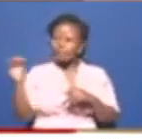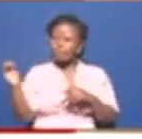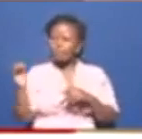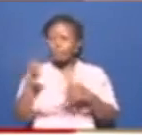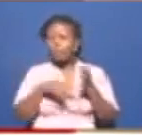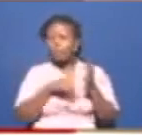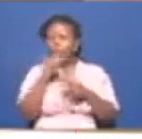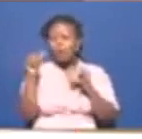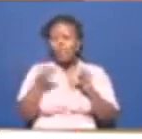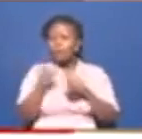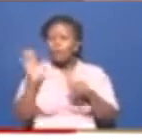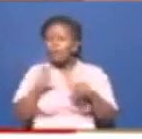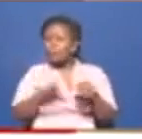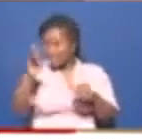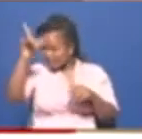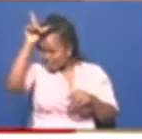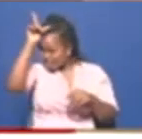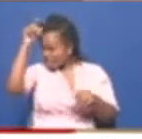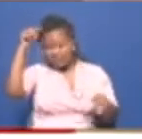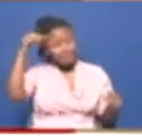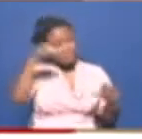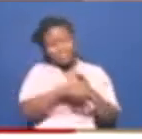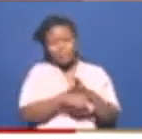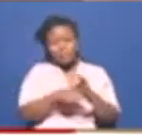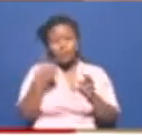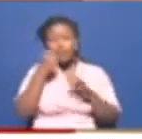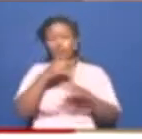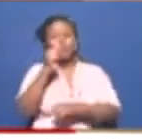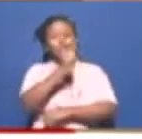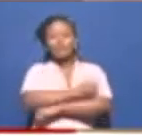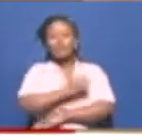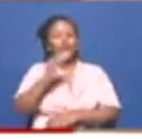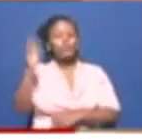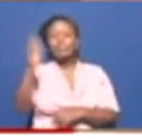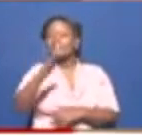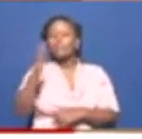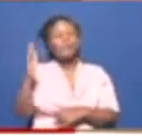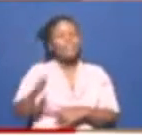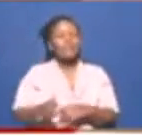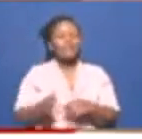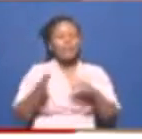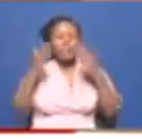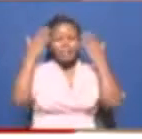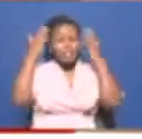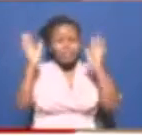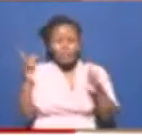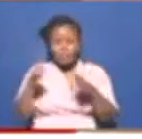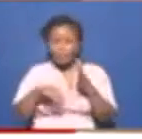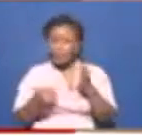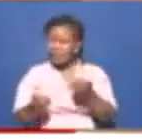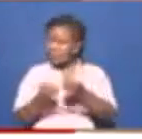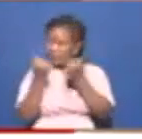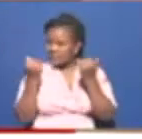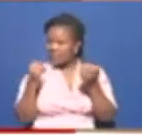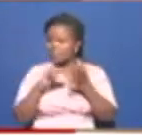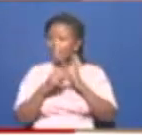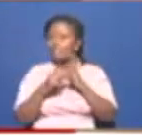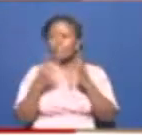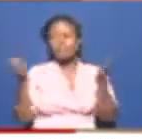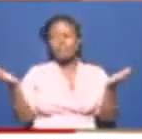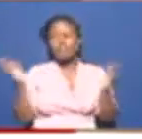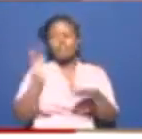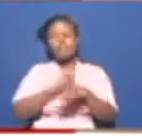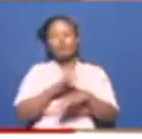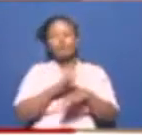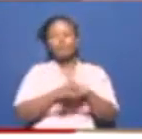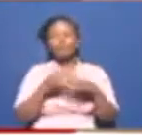interior, yes, who has no clue, who's not going to school, who has no clue what they're going through? It's a bit tricky. So there's need to have fistula conversations like we